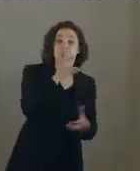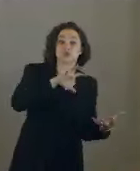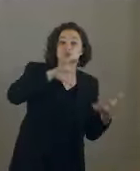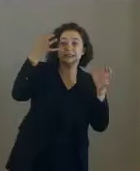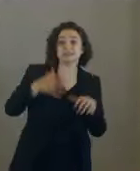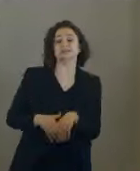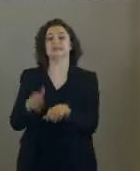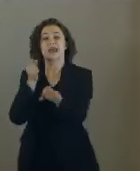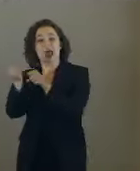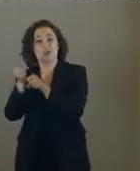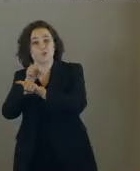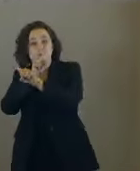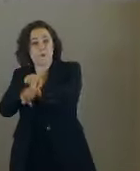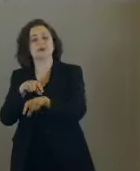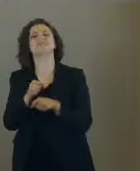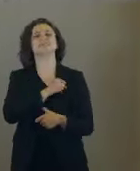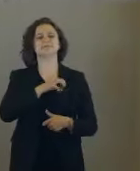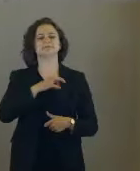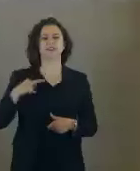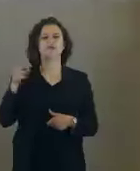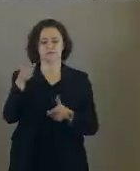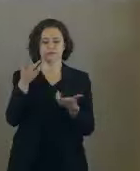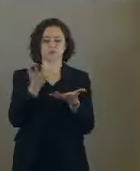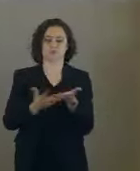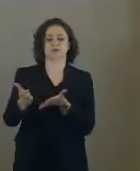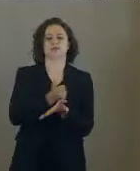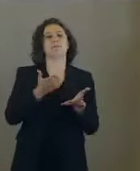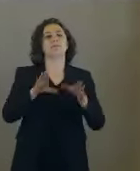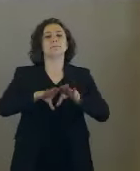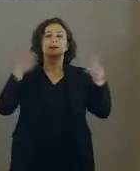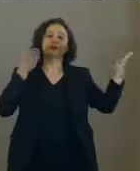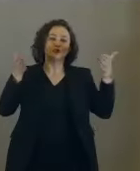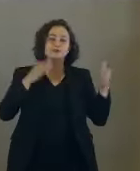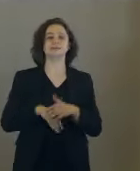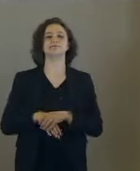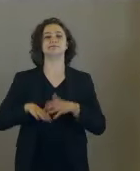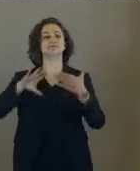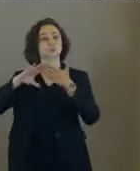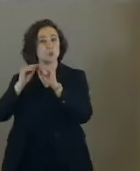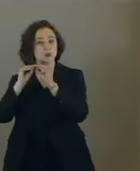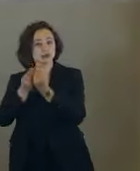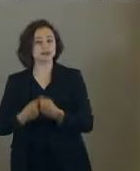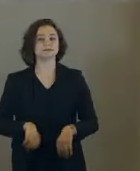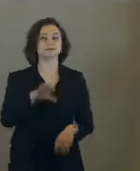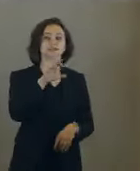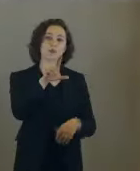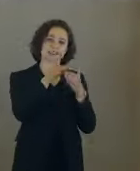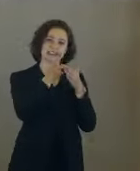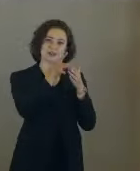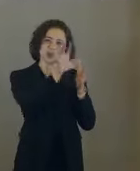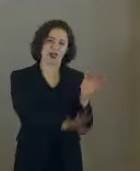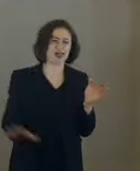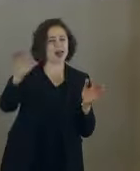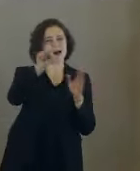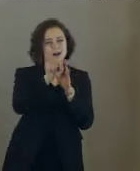And whereas staff have been responsible for gathering public servants, community organizations, and civil rights leaders from all over the state for civil